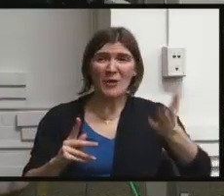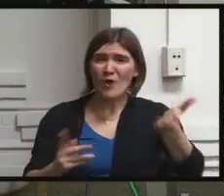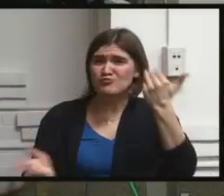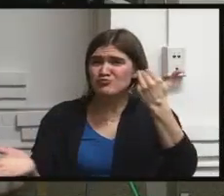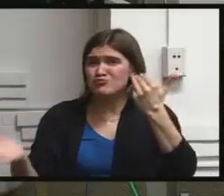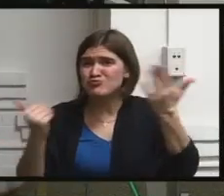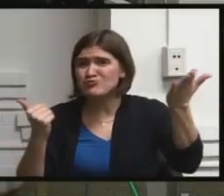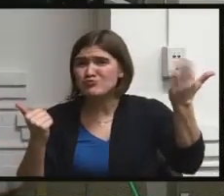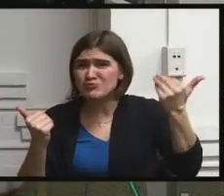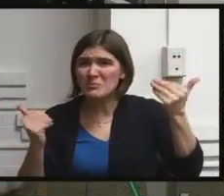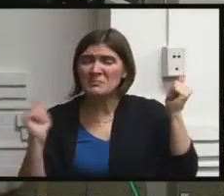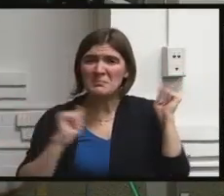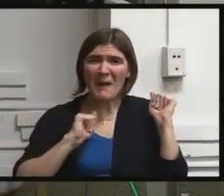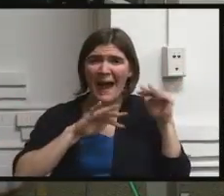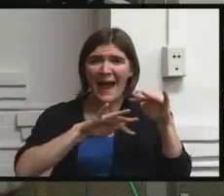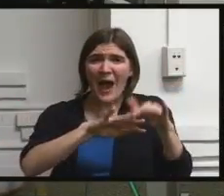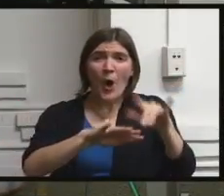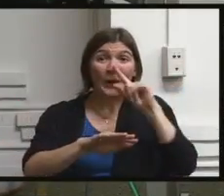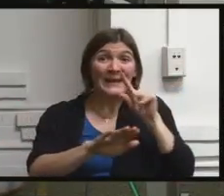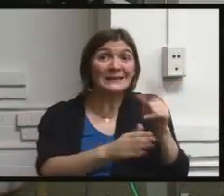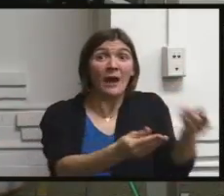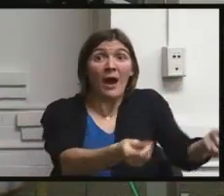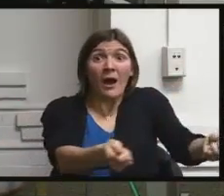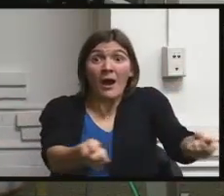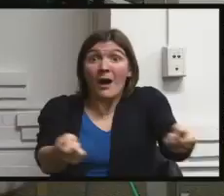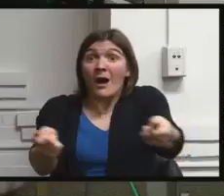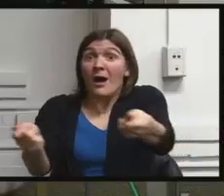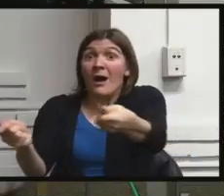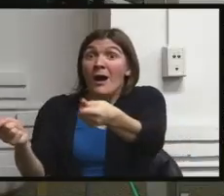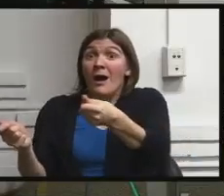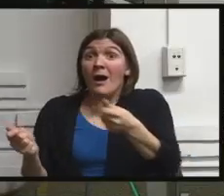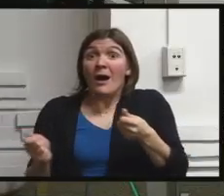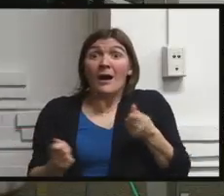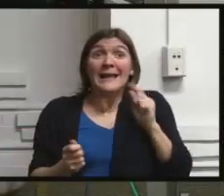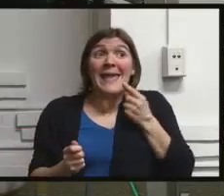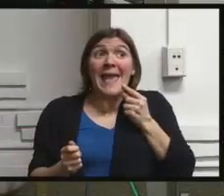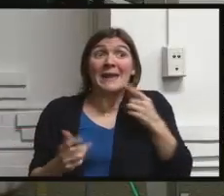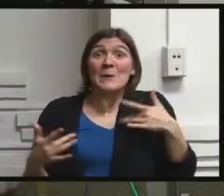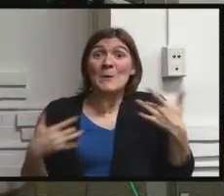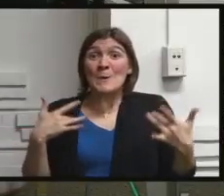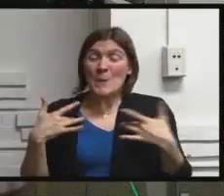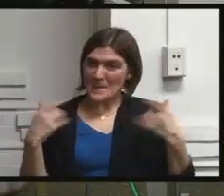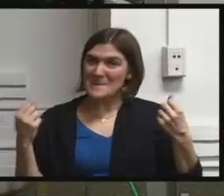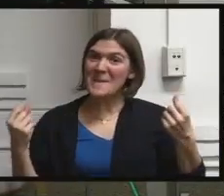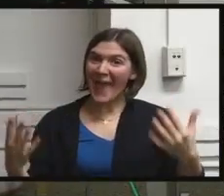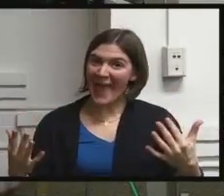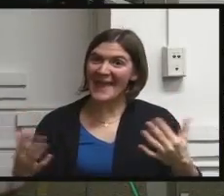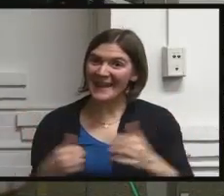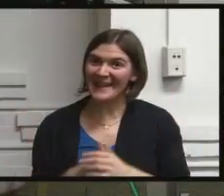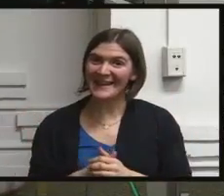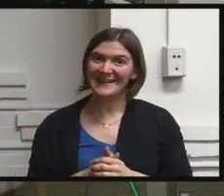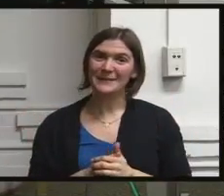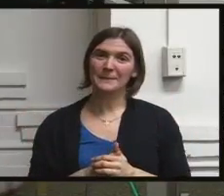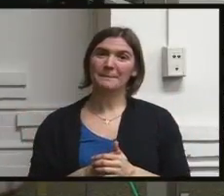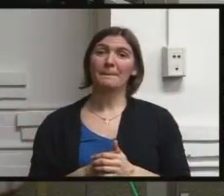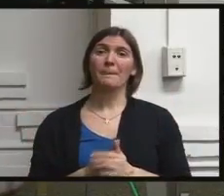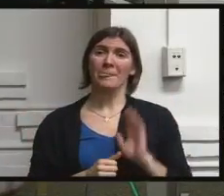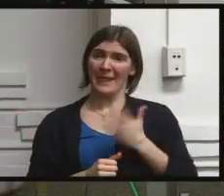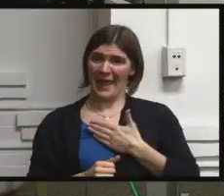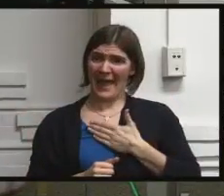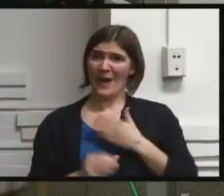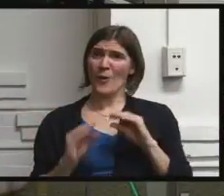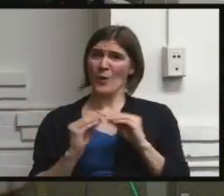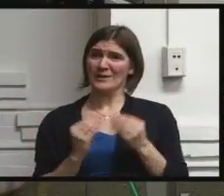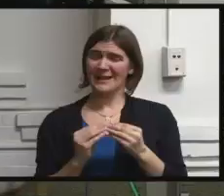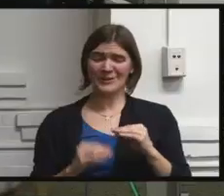had a very high number of kids trick-or-treating downtown, and I know that our organization